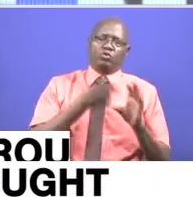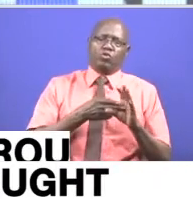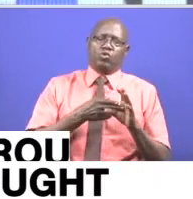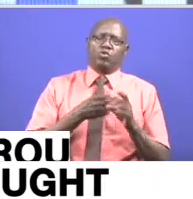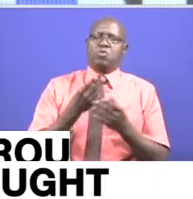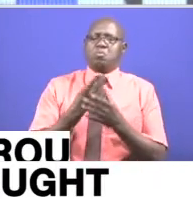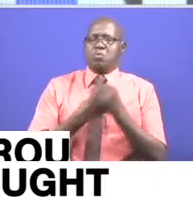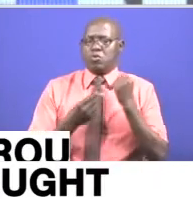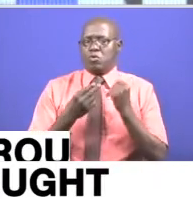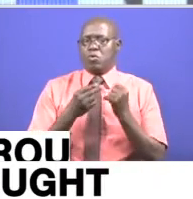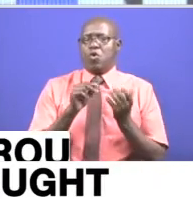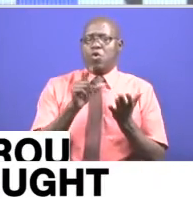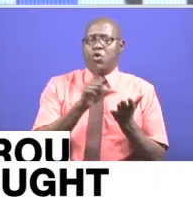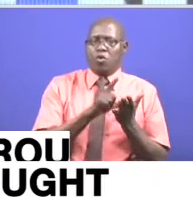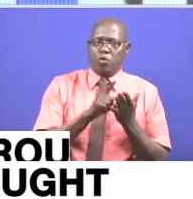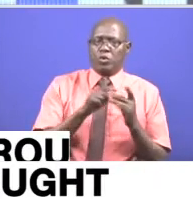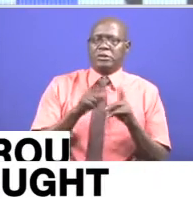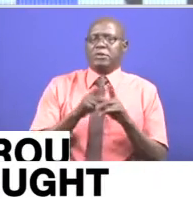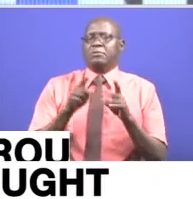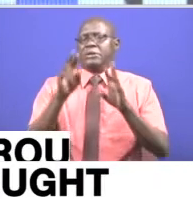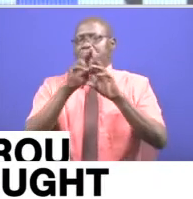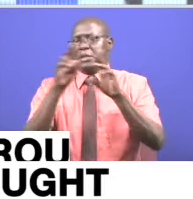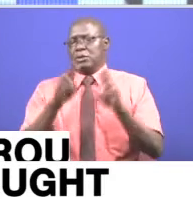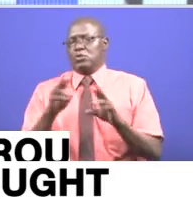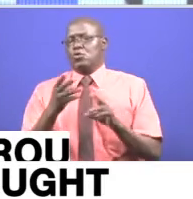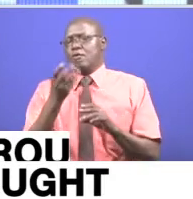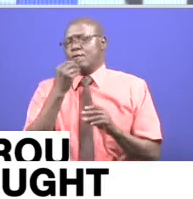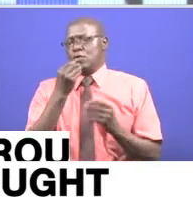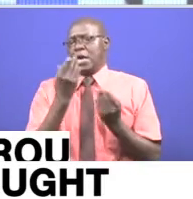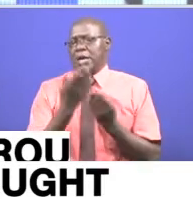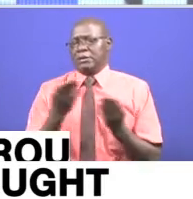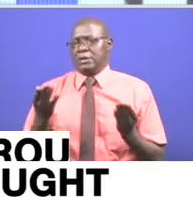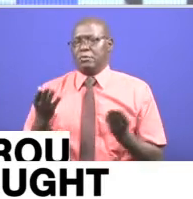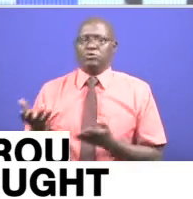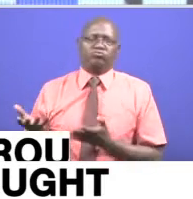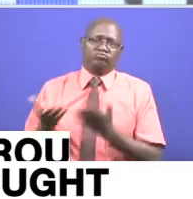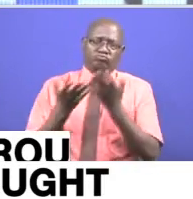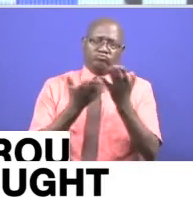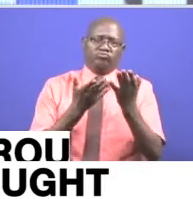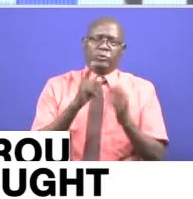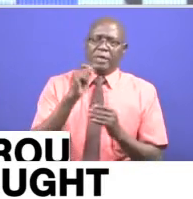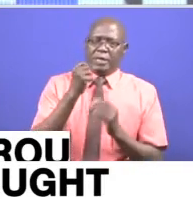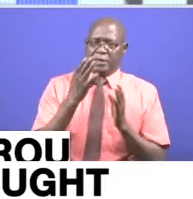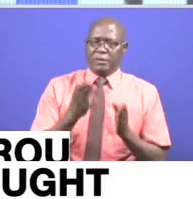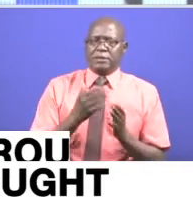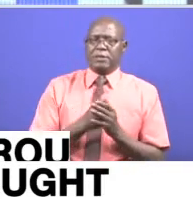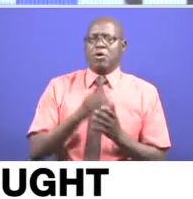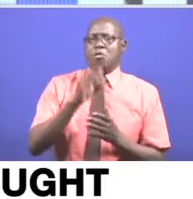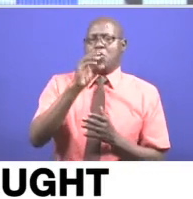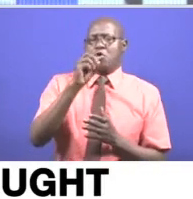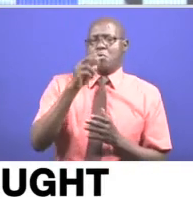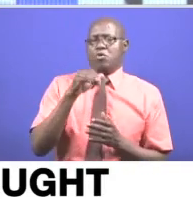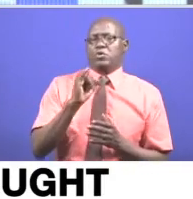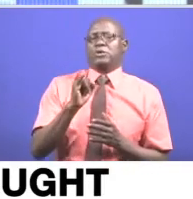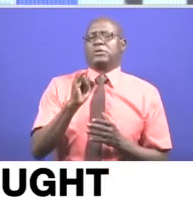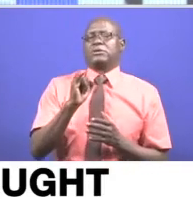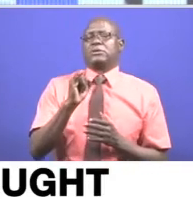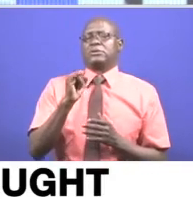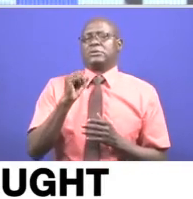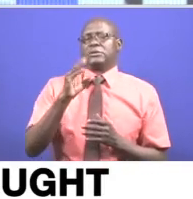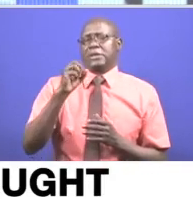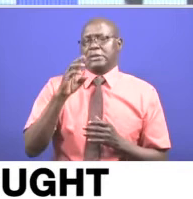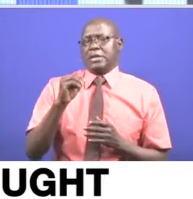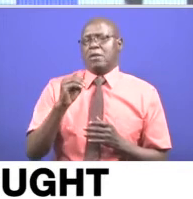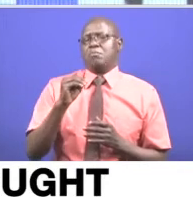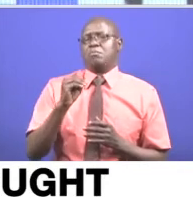international organizations to distribute food and non-food items to Kenyans. Our very own Tony Omondi has met with Citam head of advocacy, Reverend